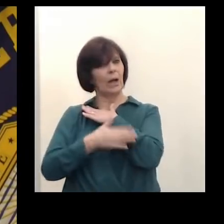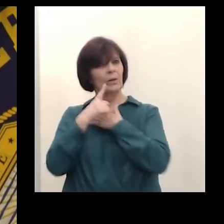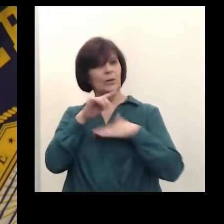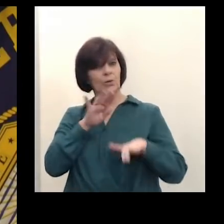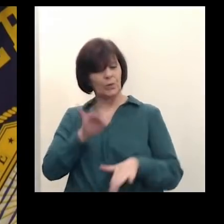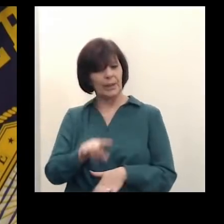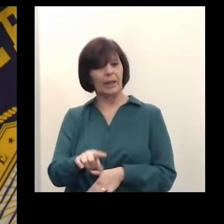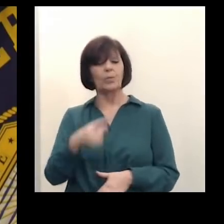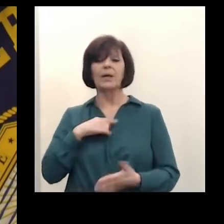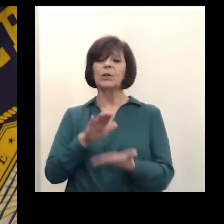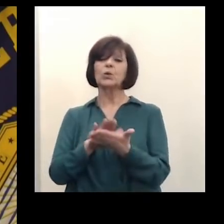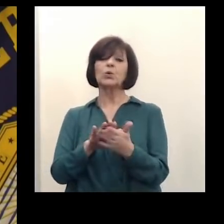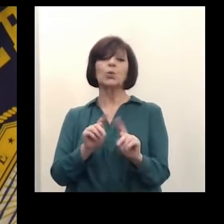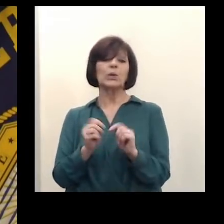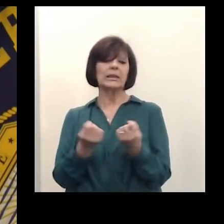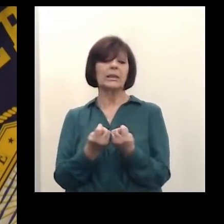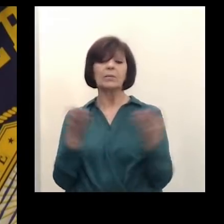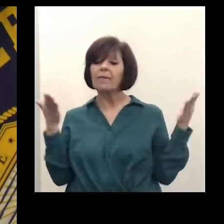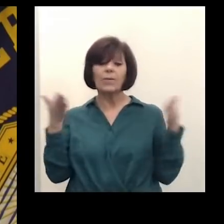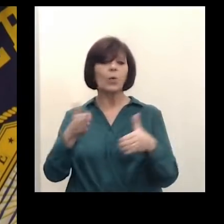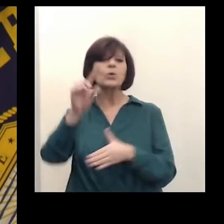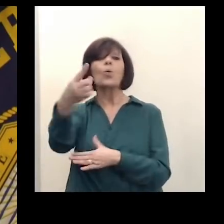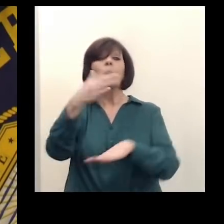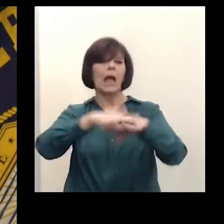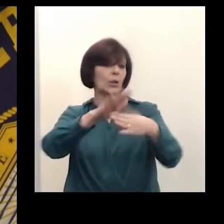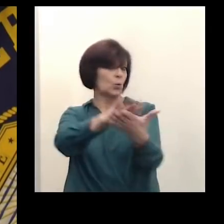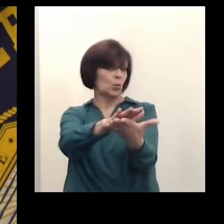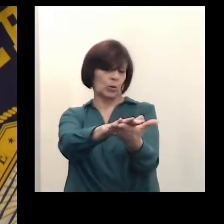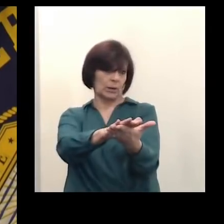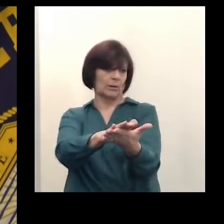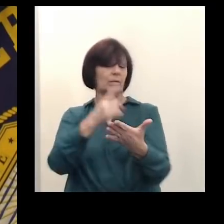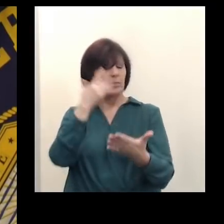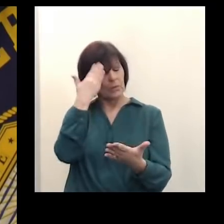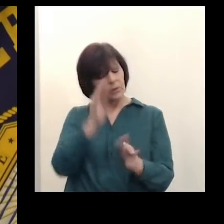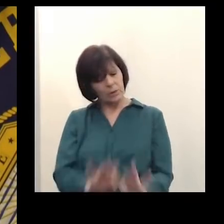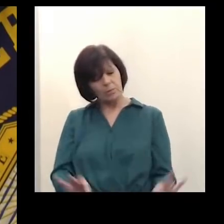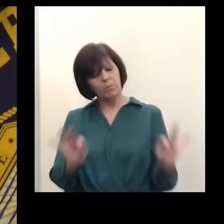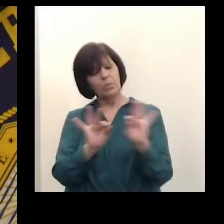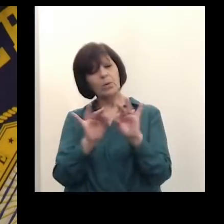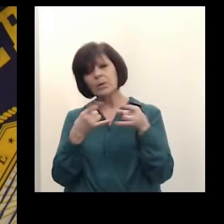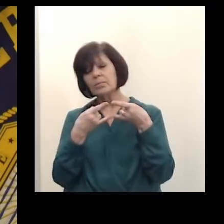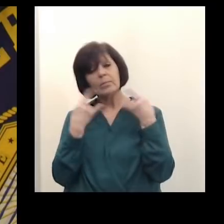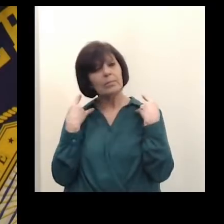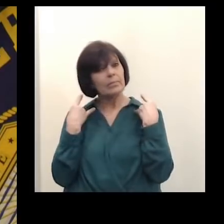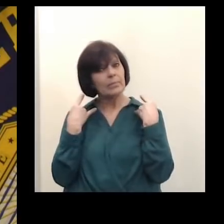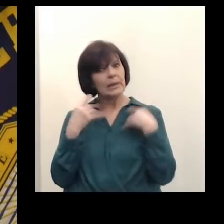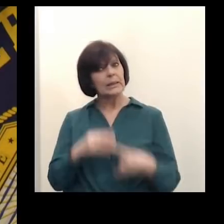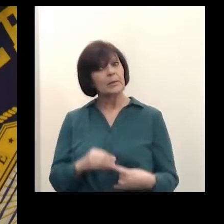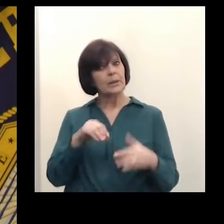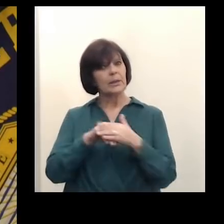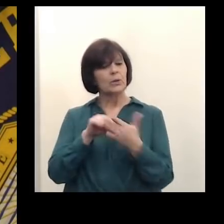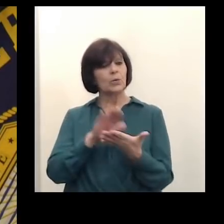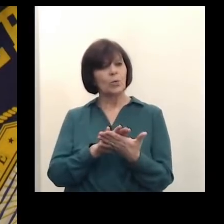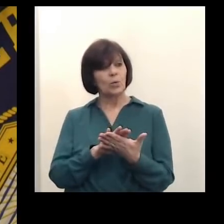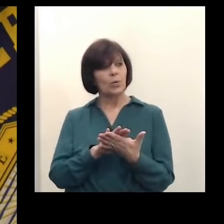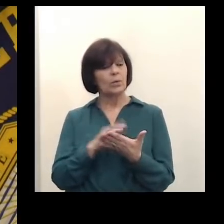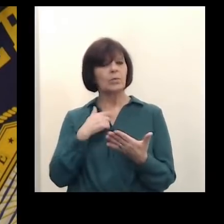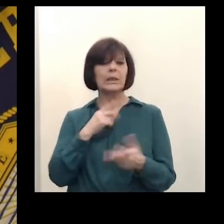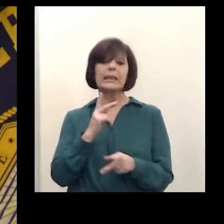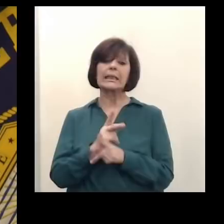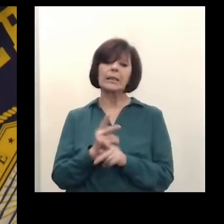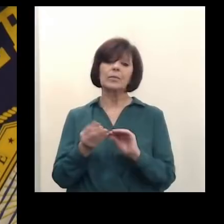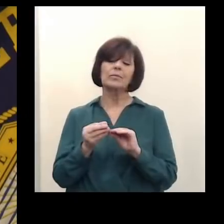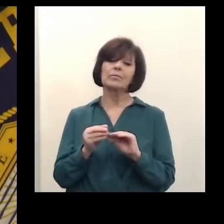team. That's all they focus on in schools. And we know it's important that people wear masks, especially in a school setting. We want to keep the rates down